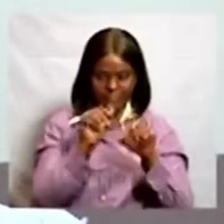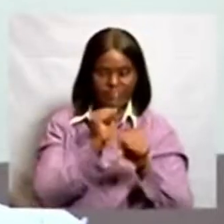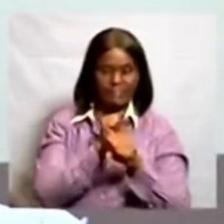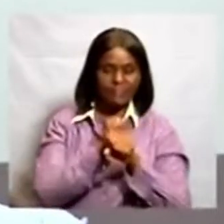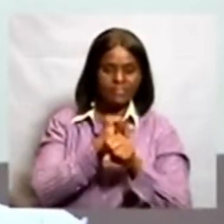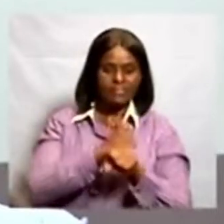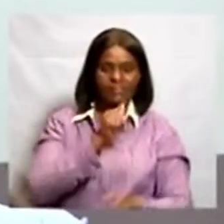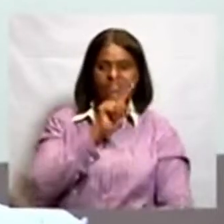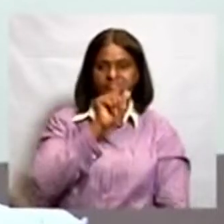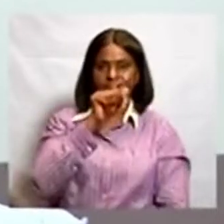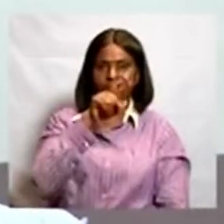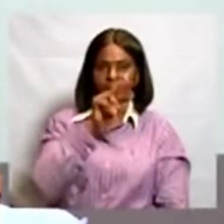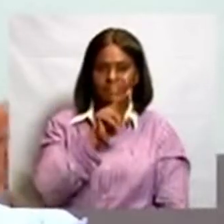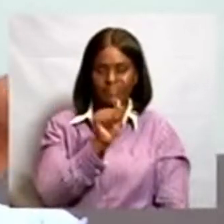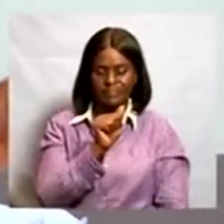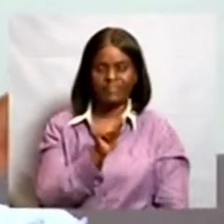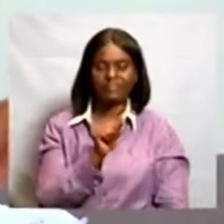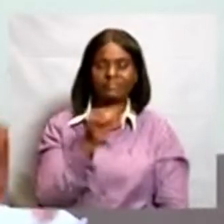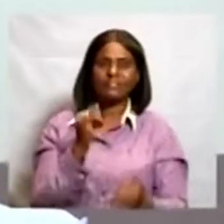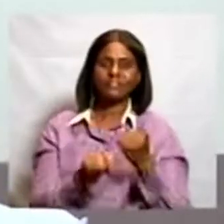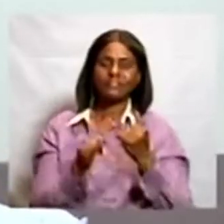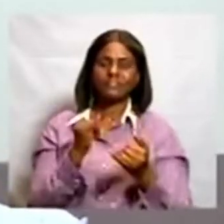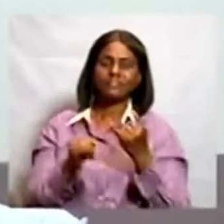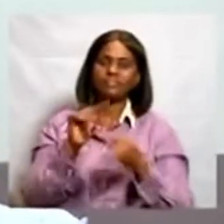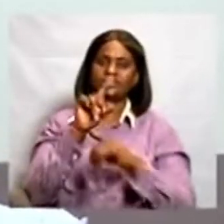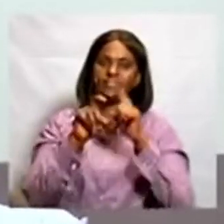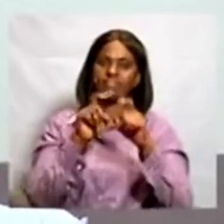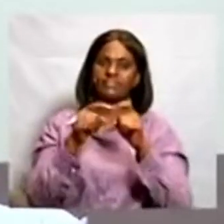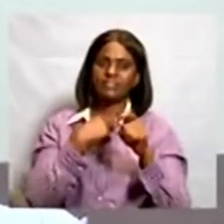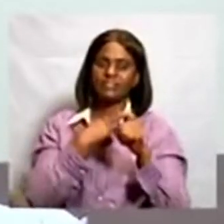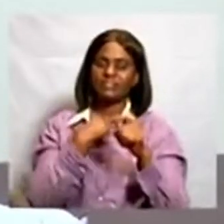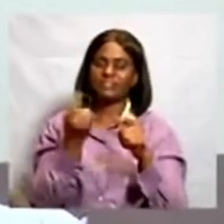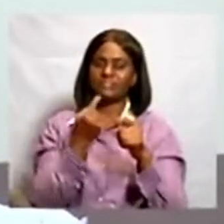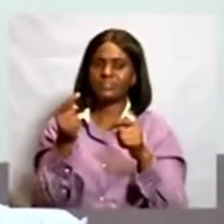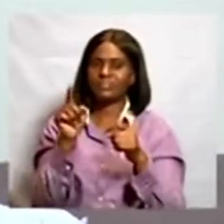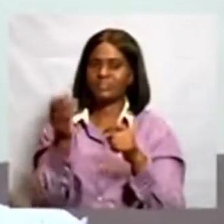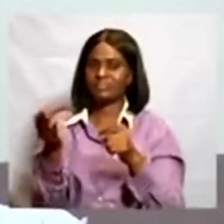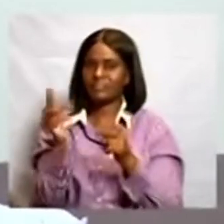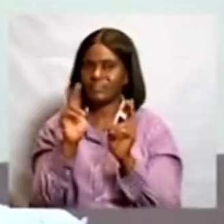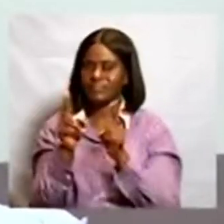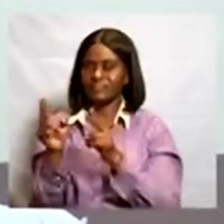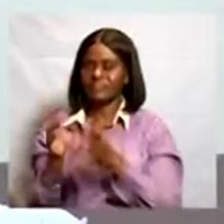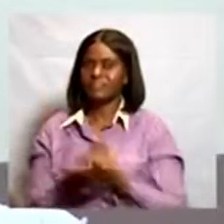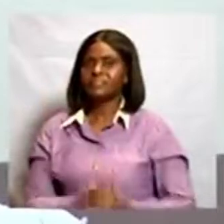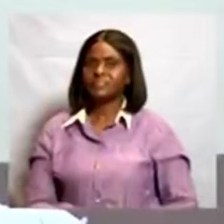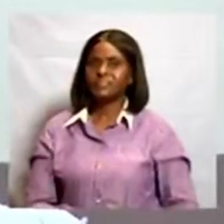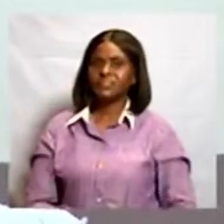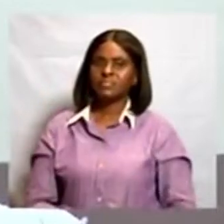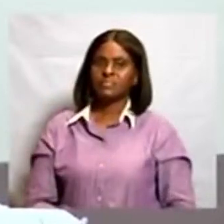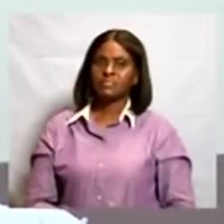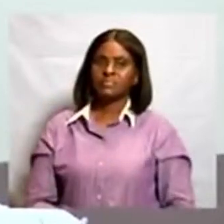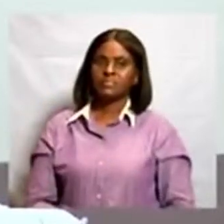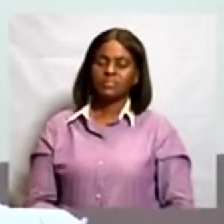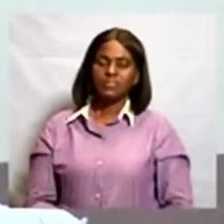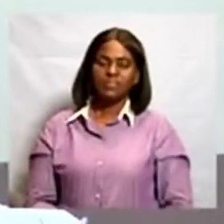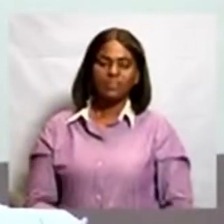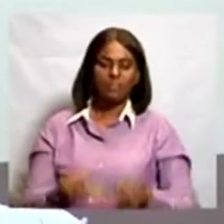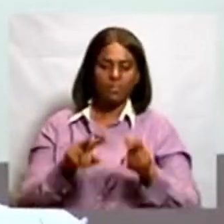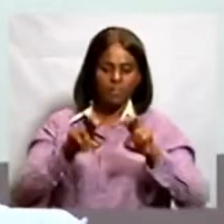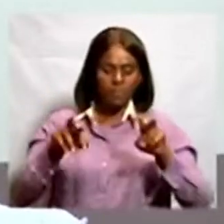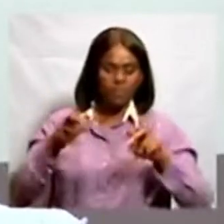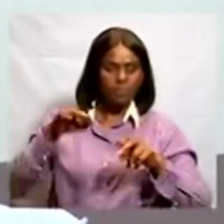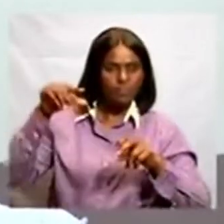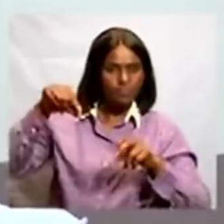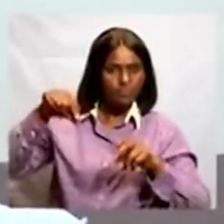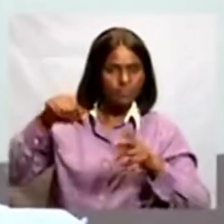ZACWA. Okay. Thank you. Chair, there was a last question that I would like Mr. Jello to respond to on the verification of qualifications